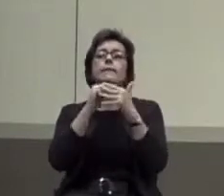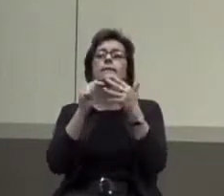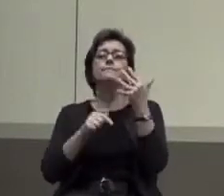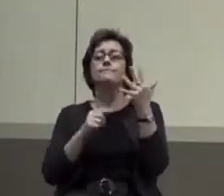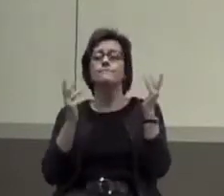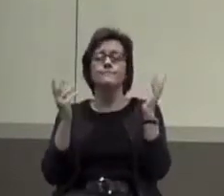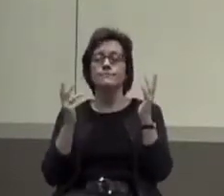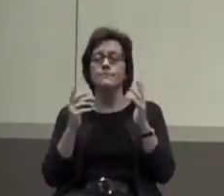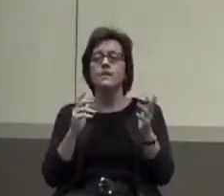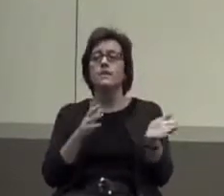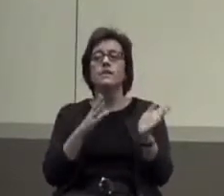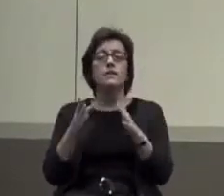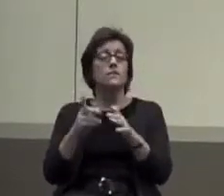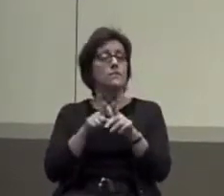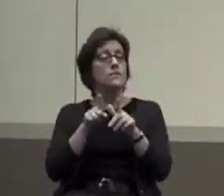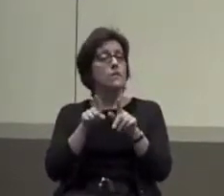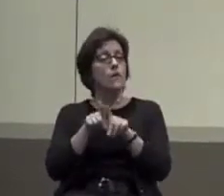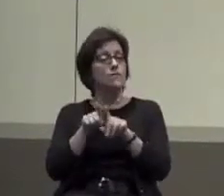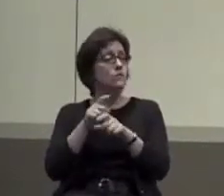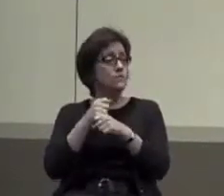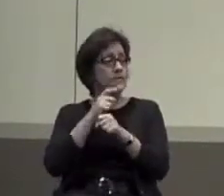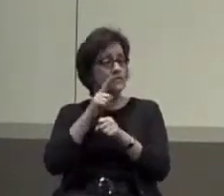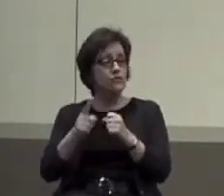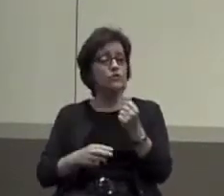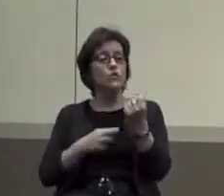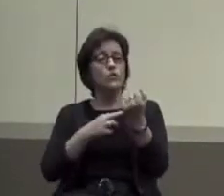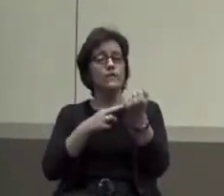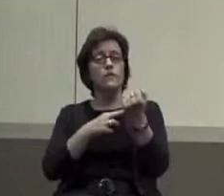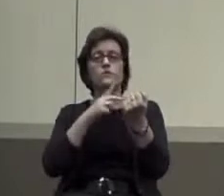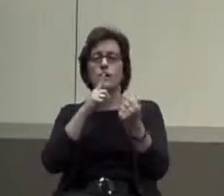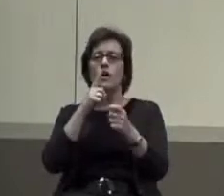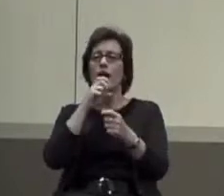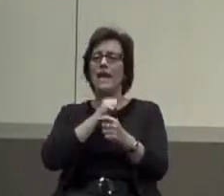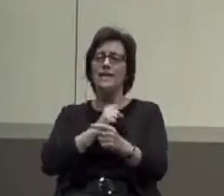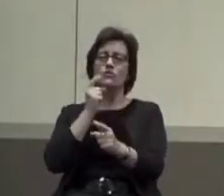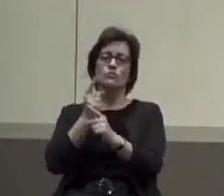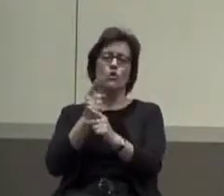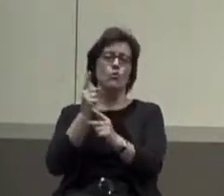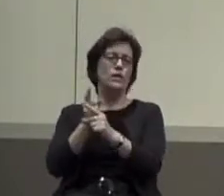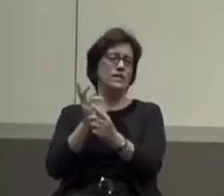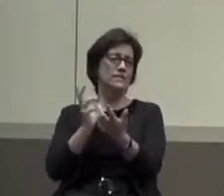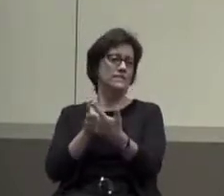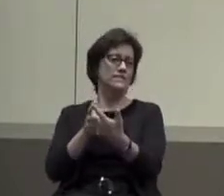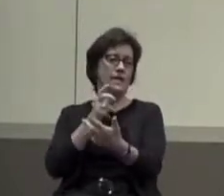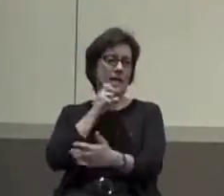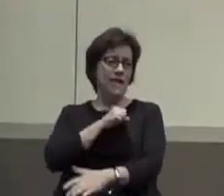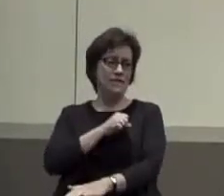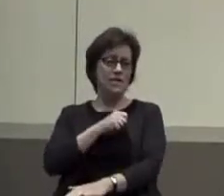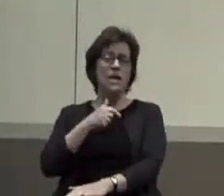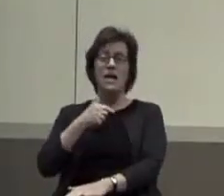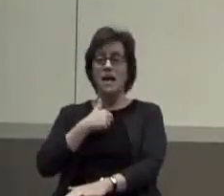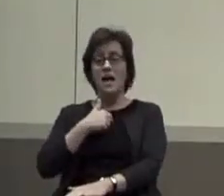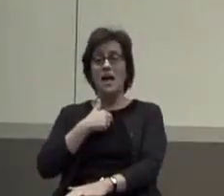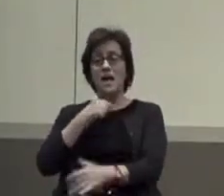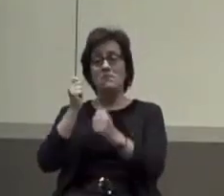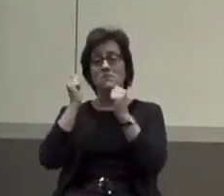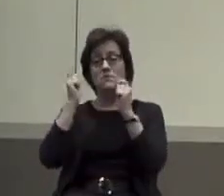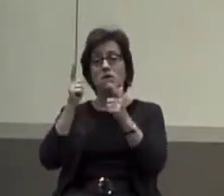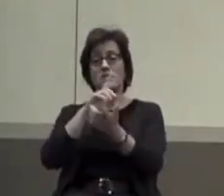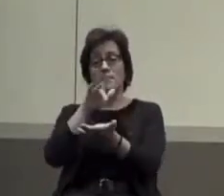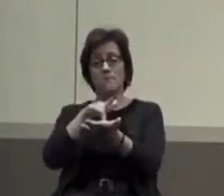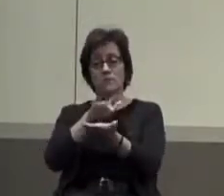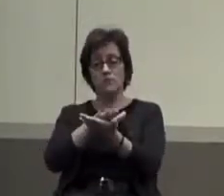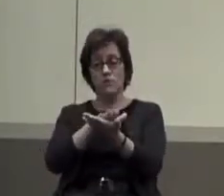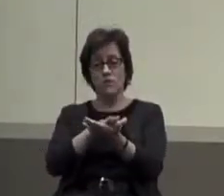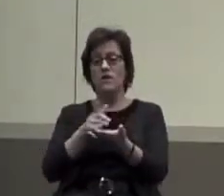And then also to make sure that reinforcers are age appropriate. I was actually pretty surprised in middle school that they still